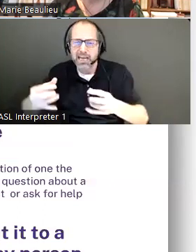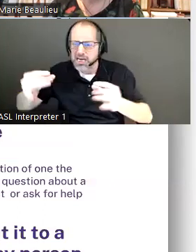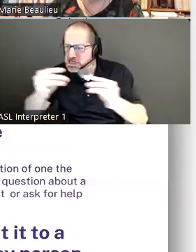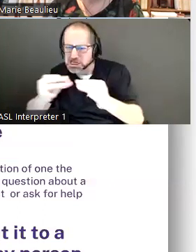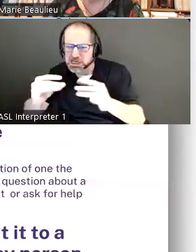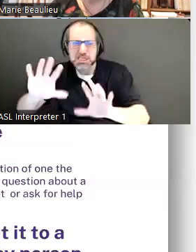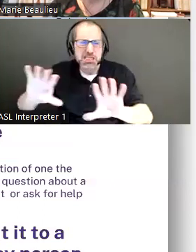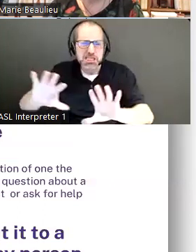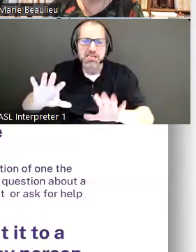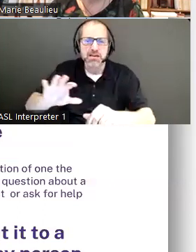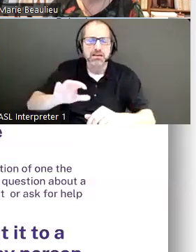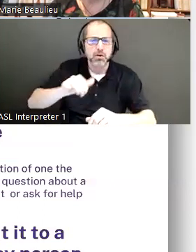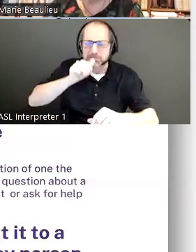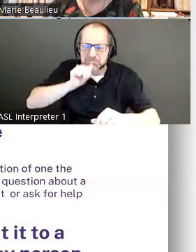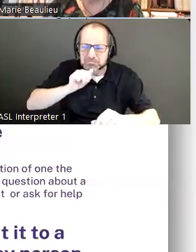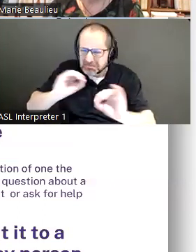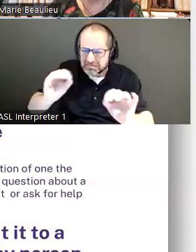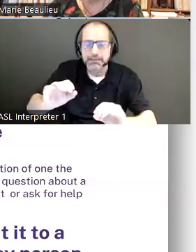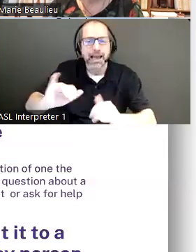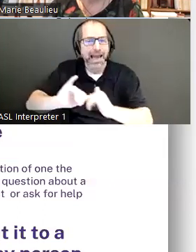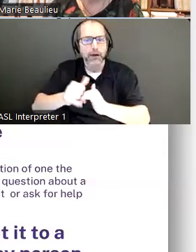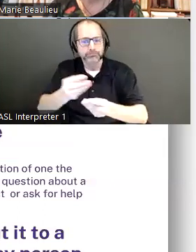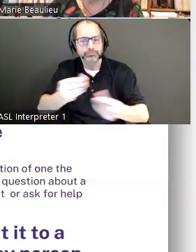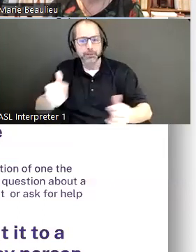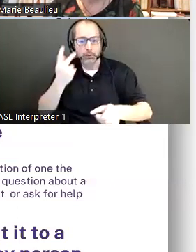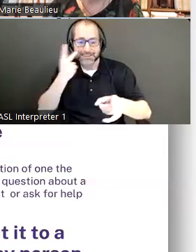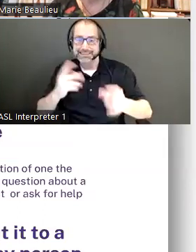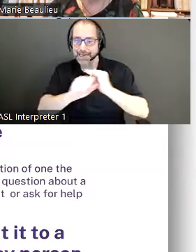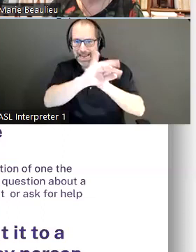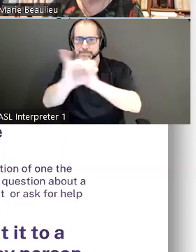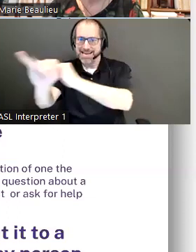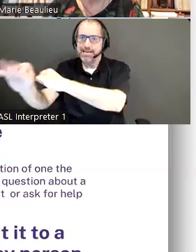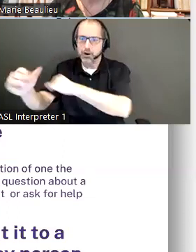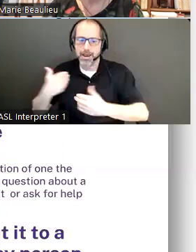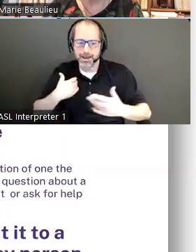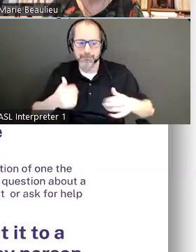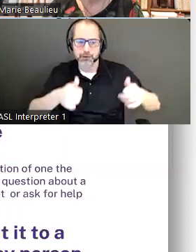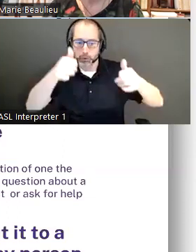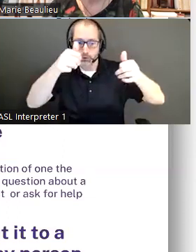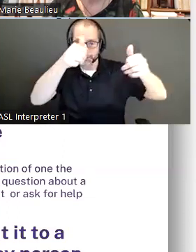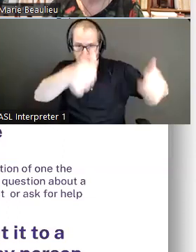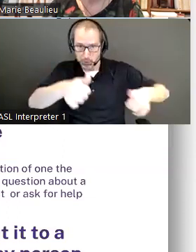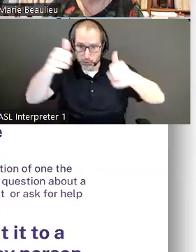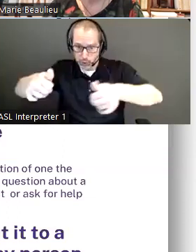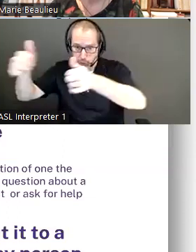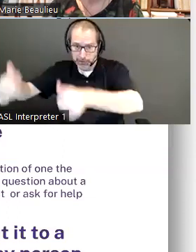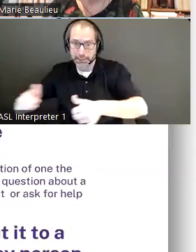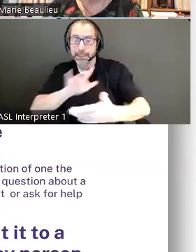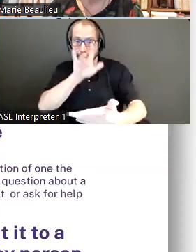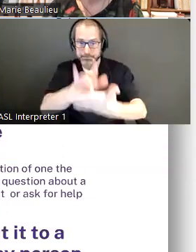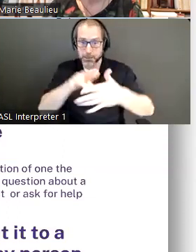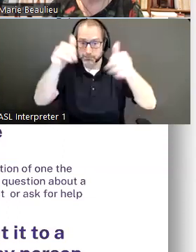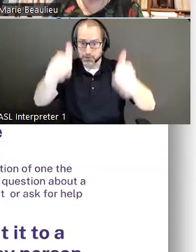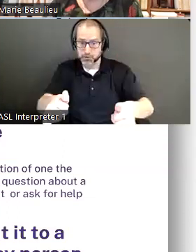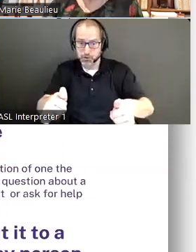the left, what you see is one of the 6 posters on goodwill. In the center, you have one of the 6 posters